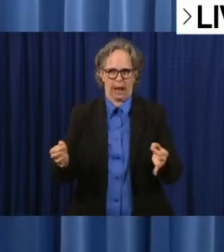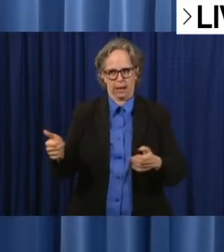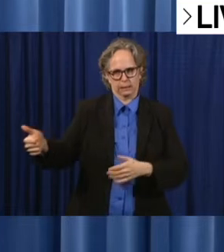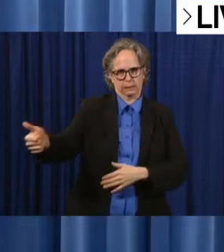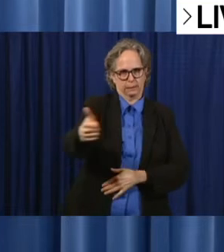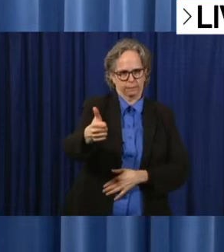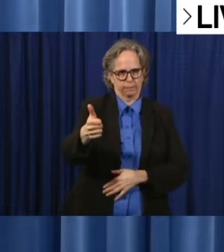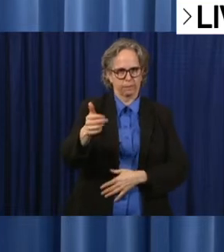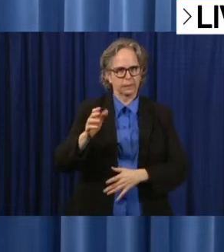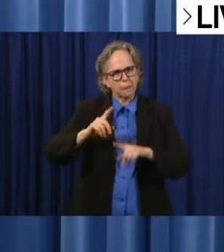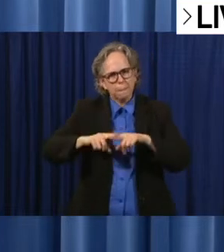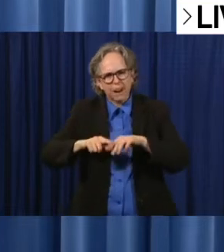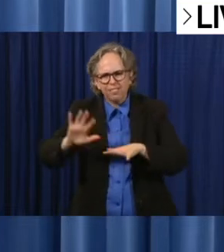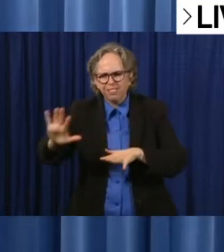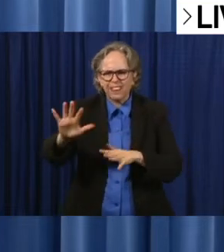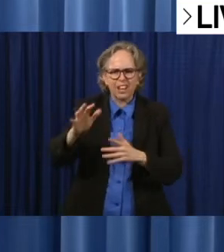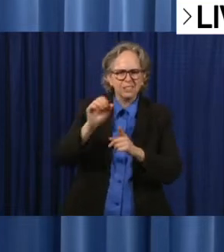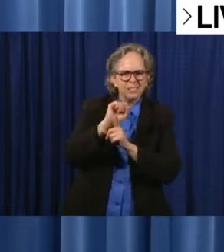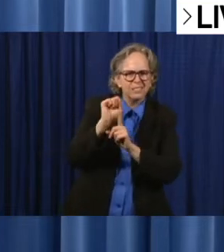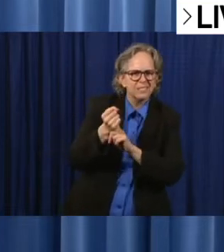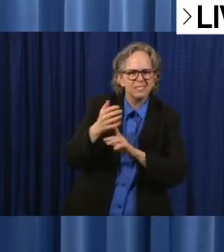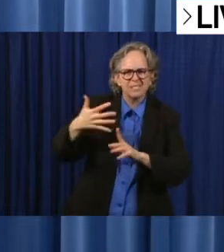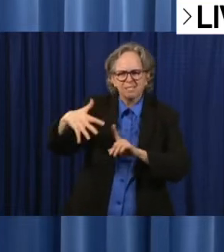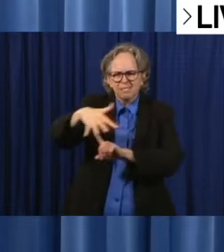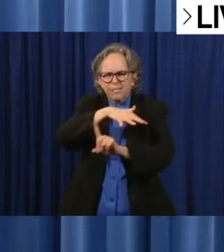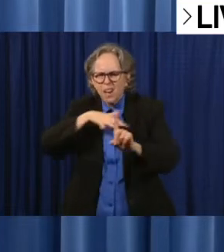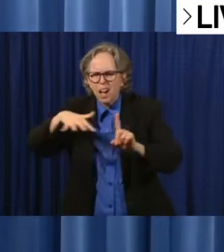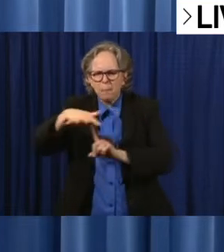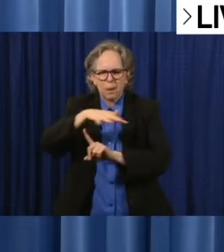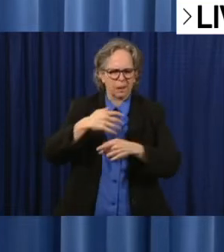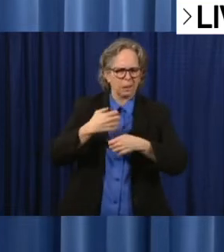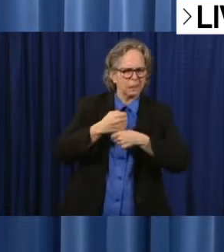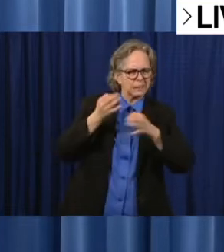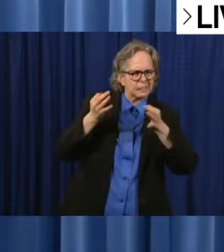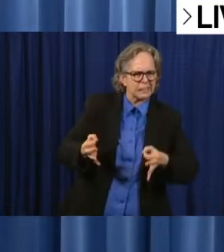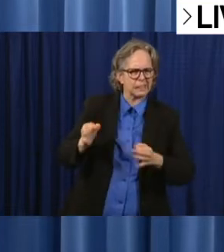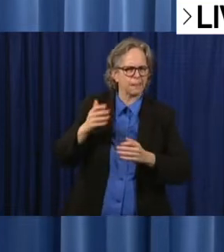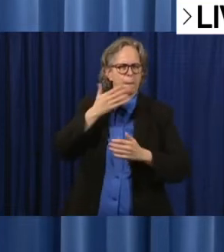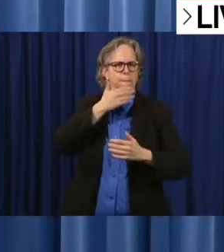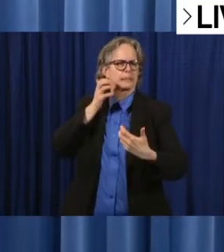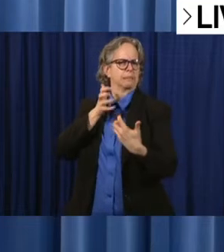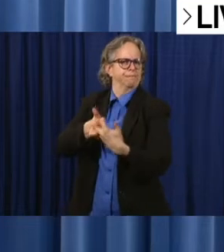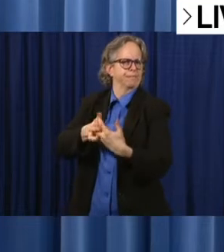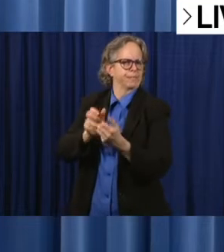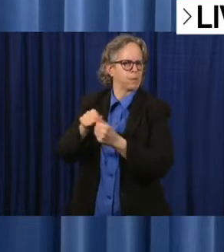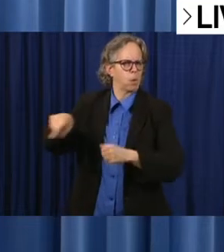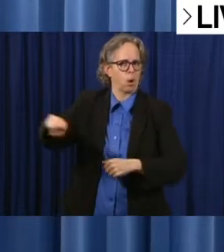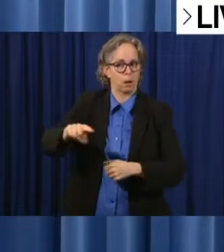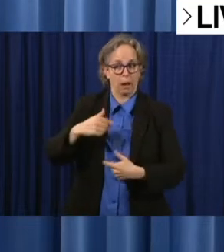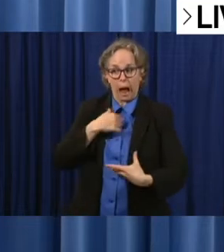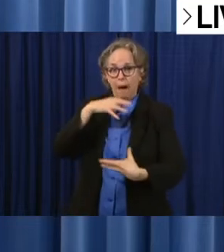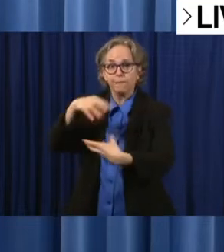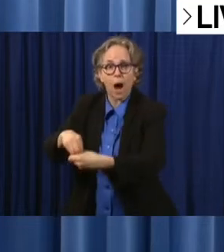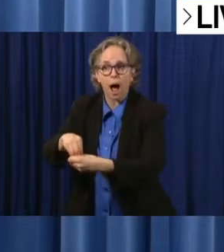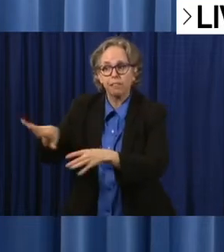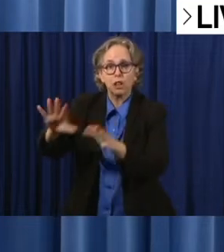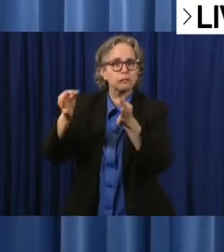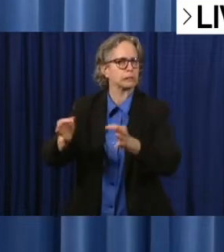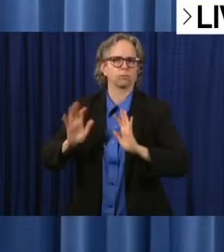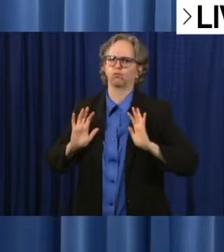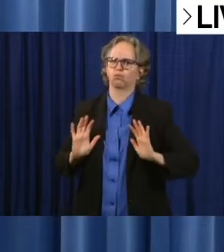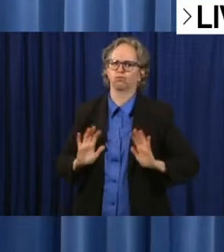the best as far as from a medical point of view. But we have nothing to do with those